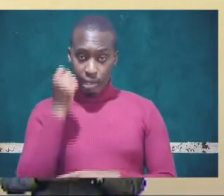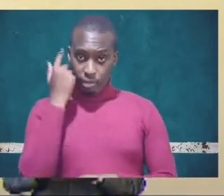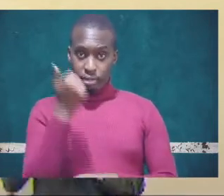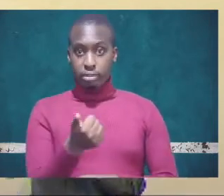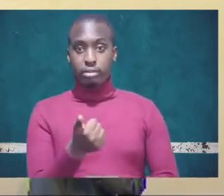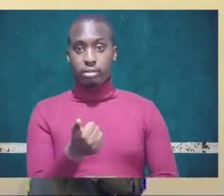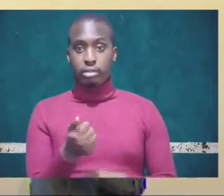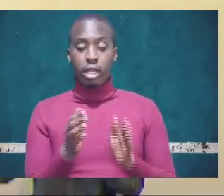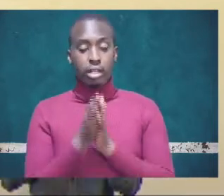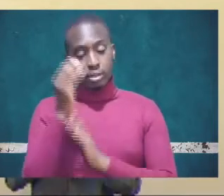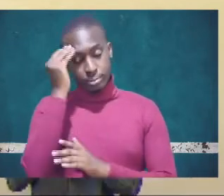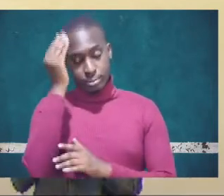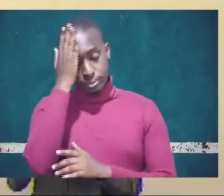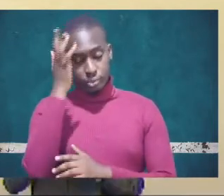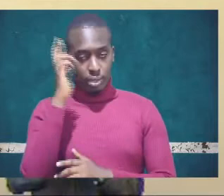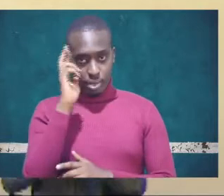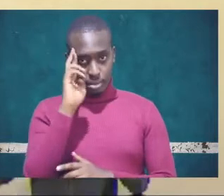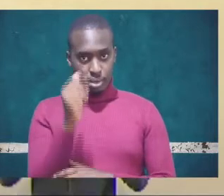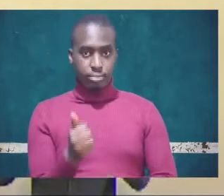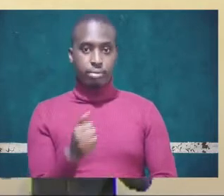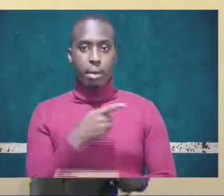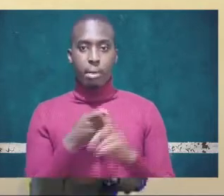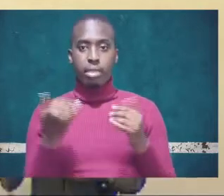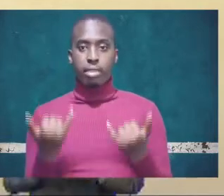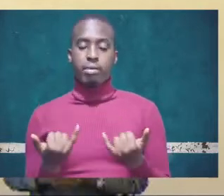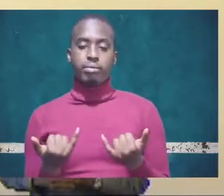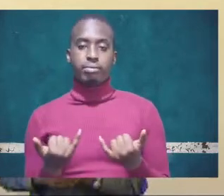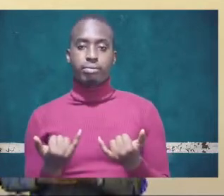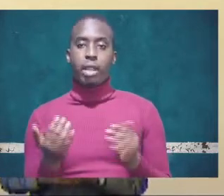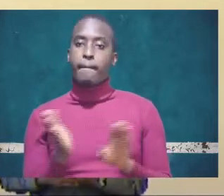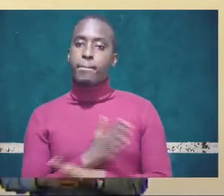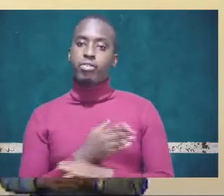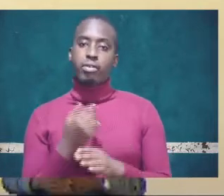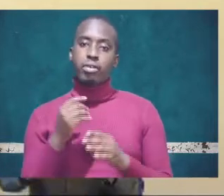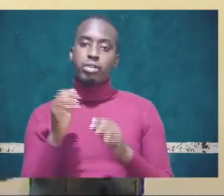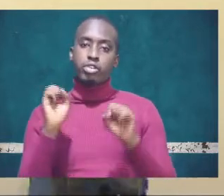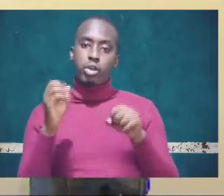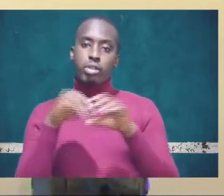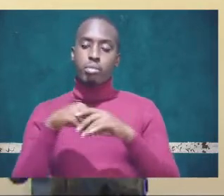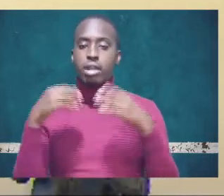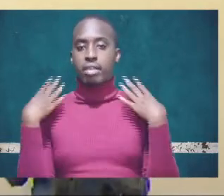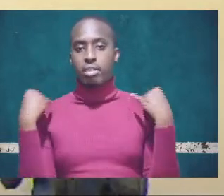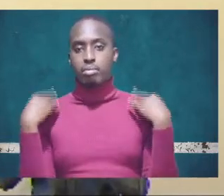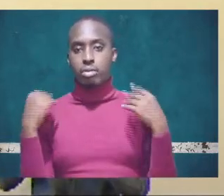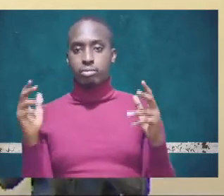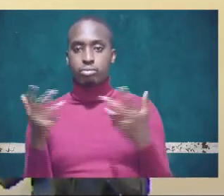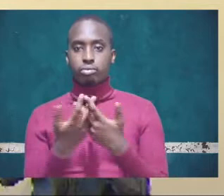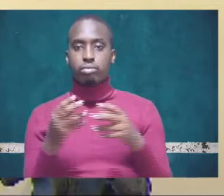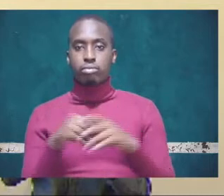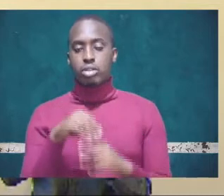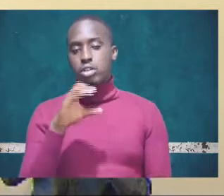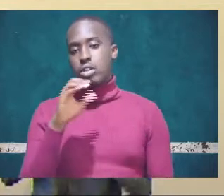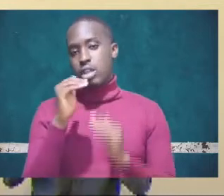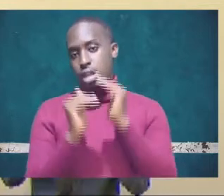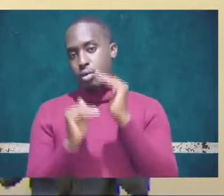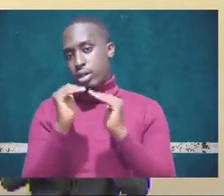understand this and keep remembering them. Now, before I take you through the examples regarding the compound